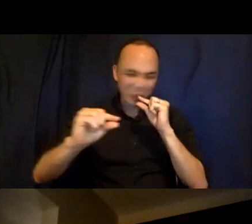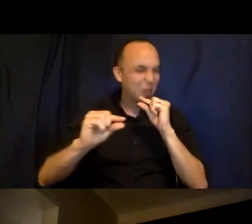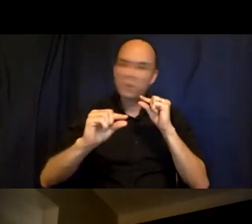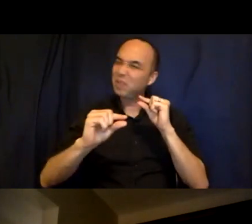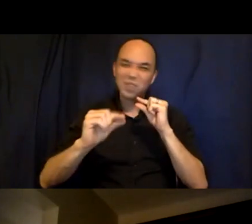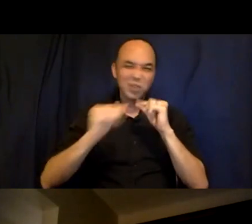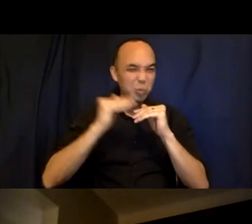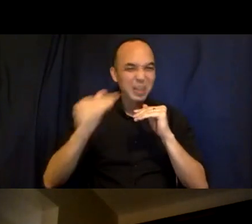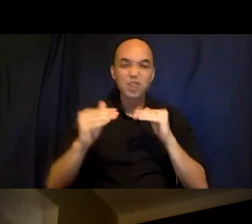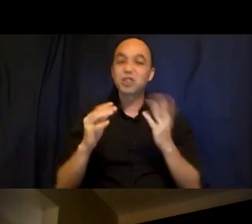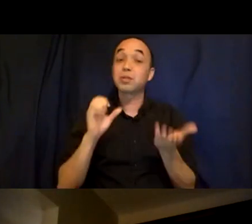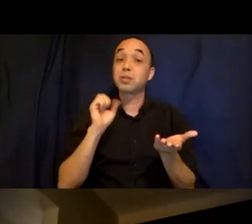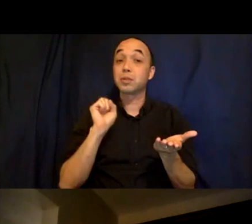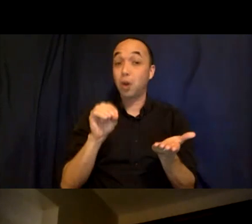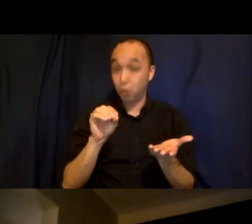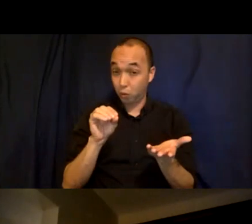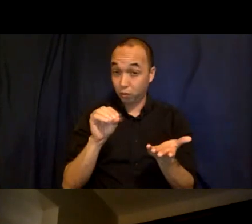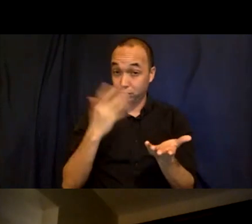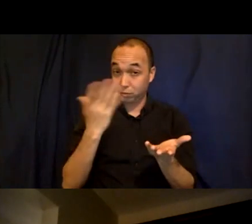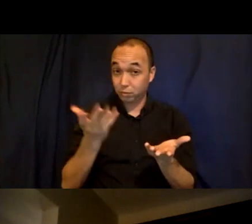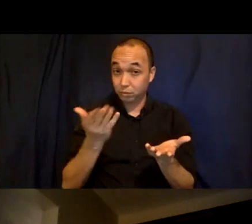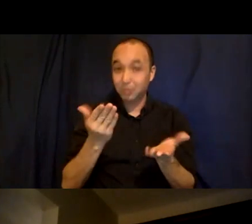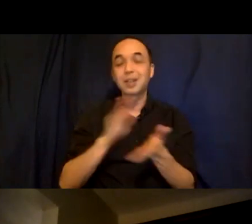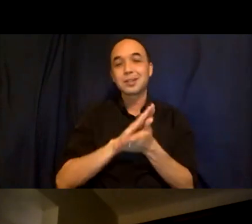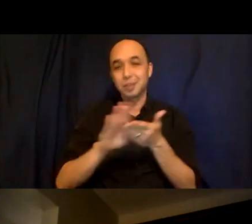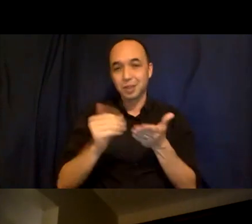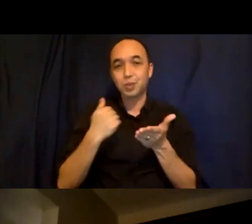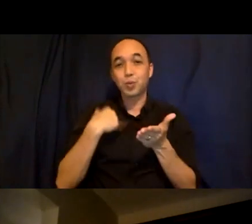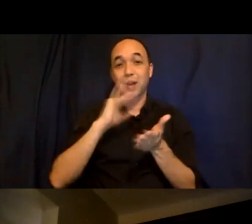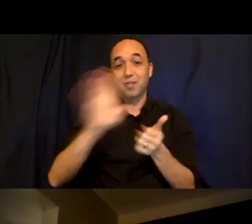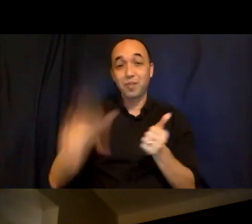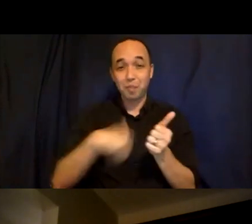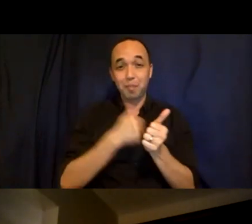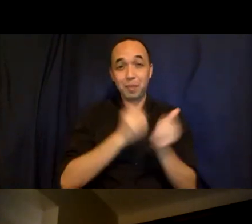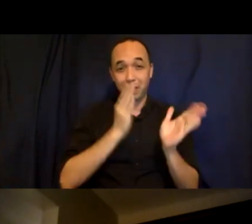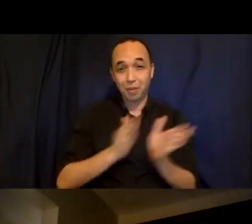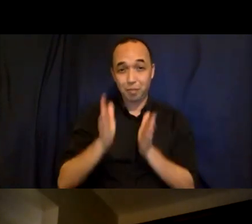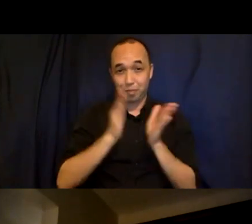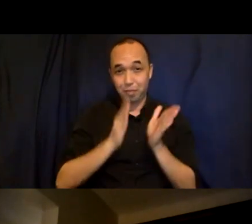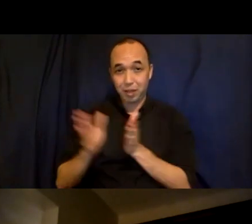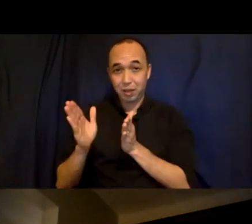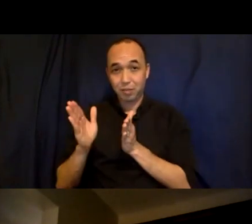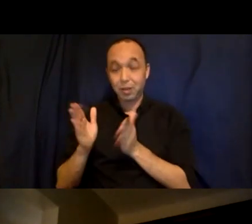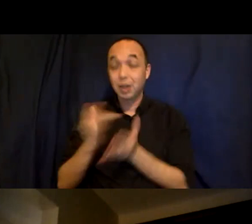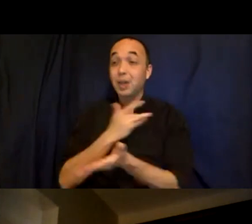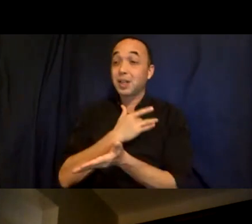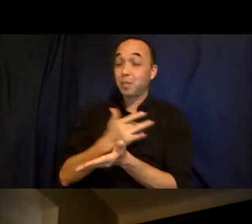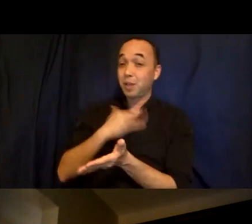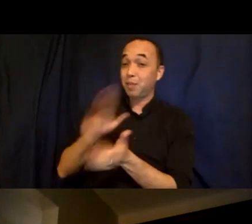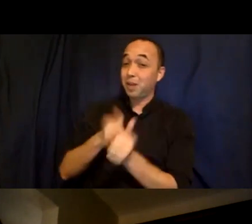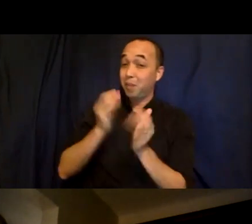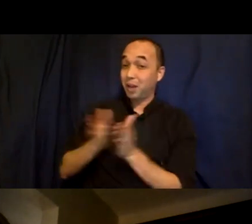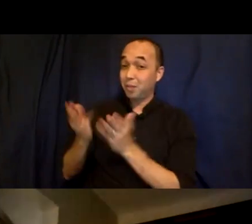So it's good to have backup plans. Normally, my backup plan is order a pizza, but